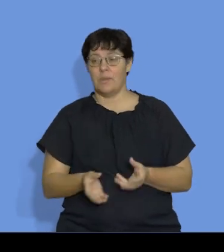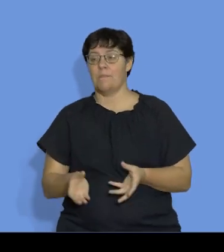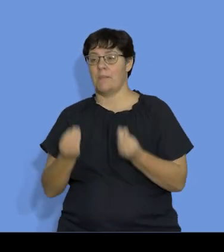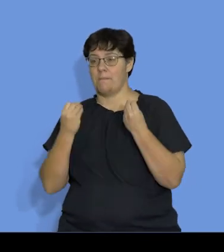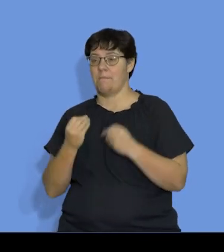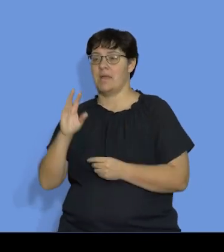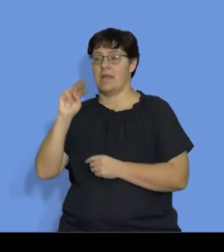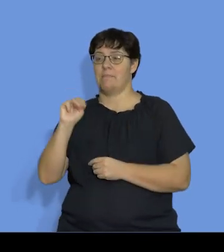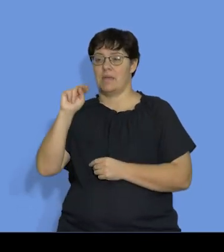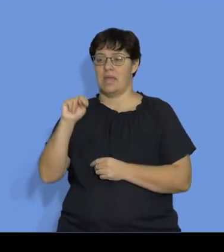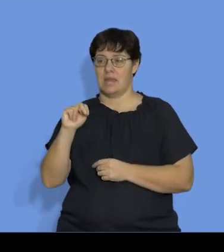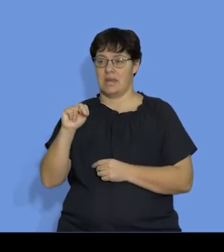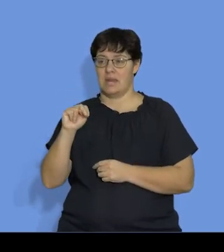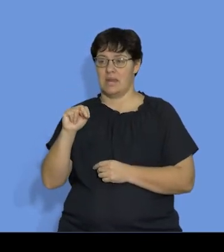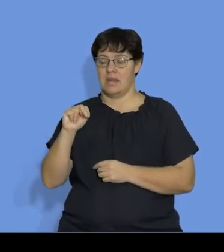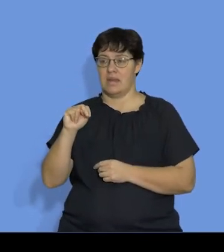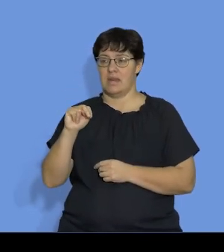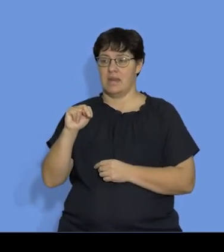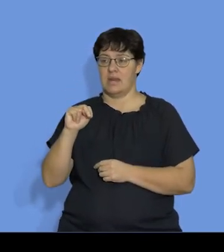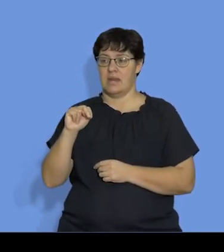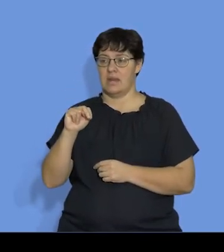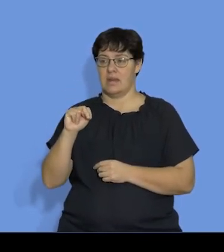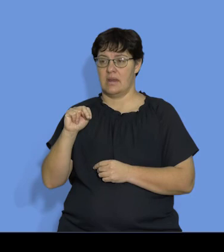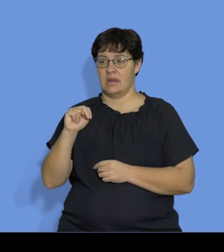Manganese 6 plus, okay,